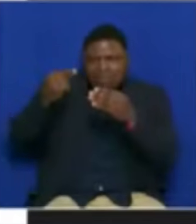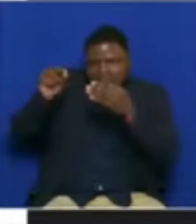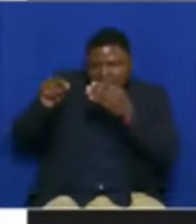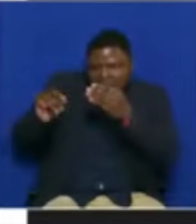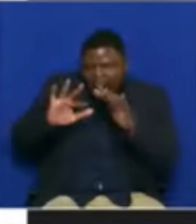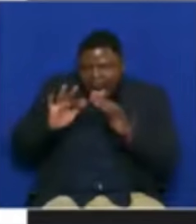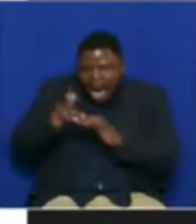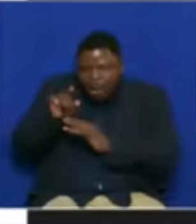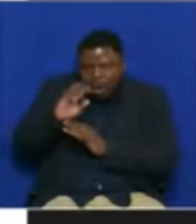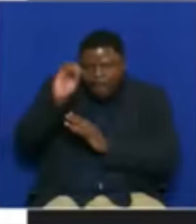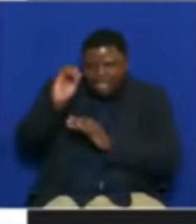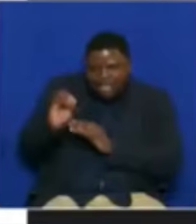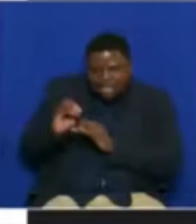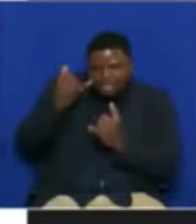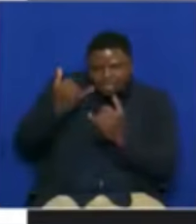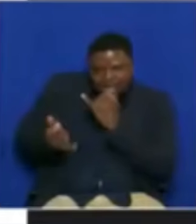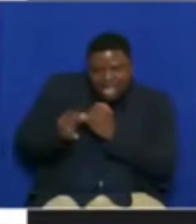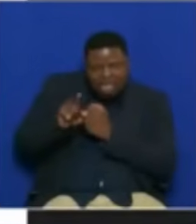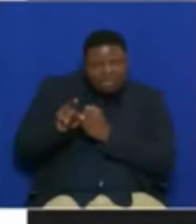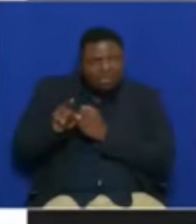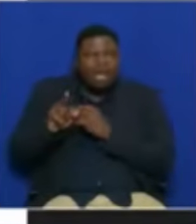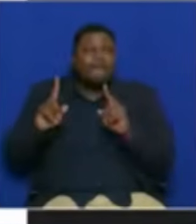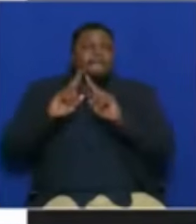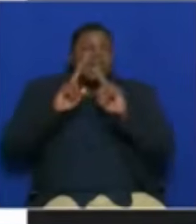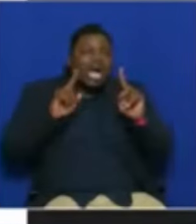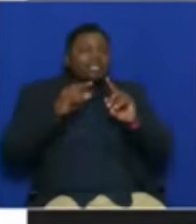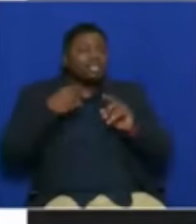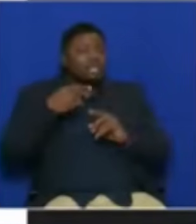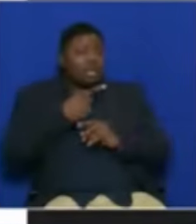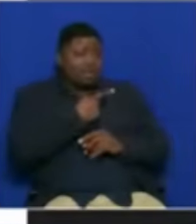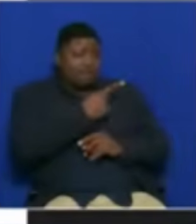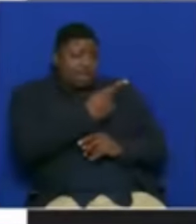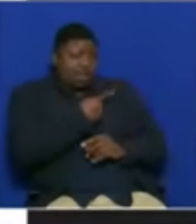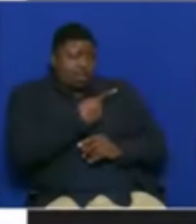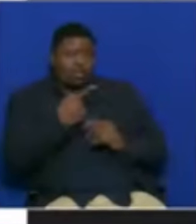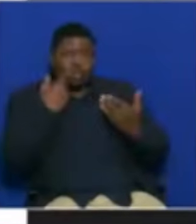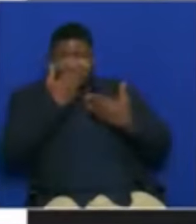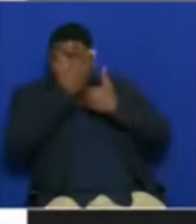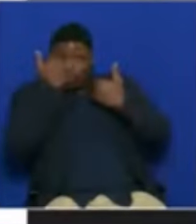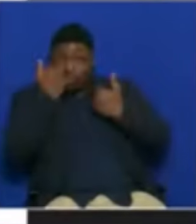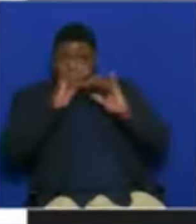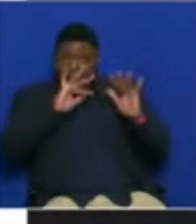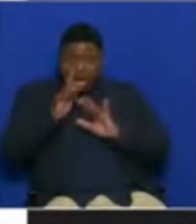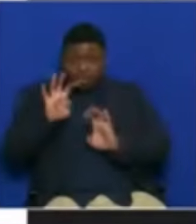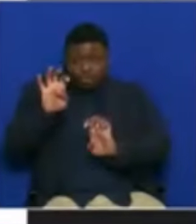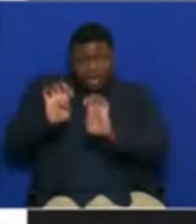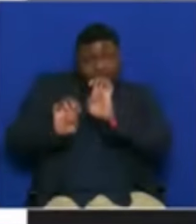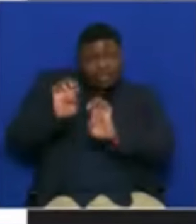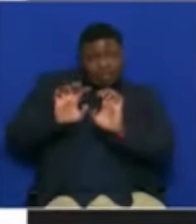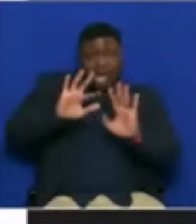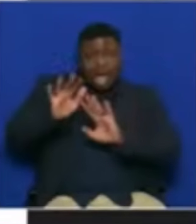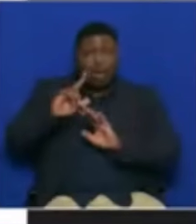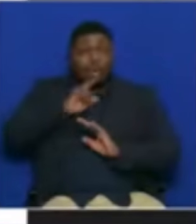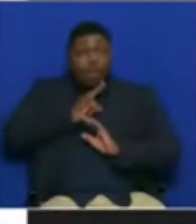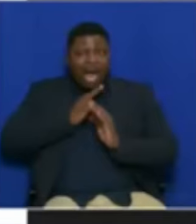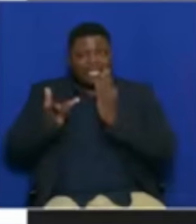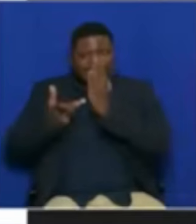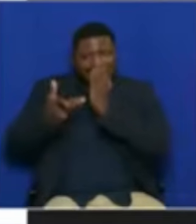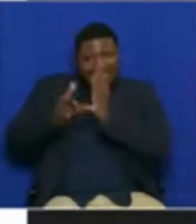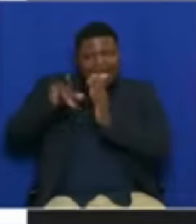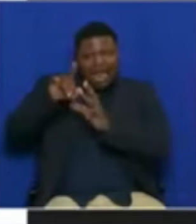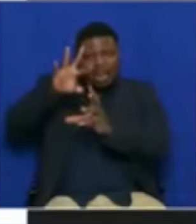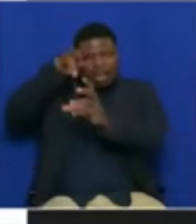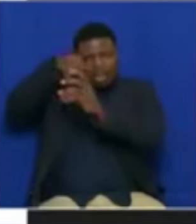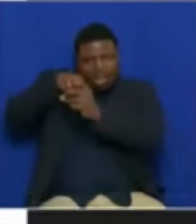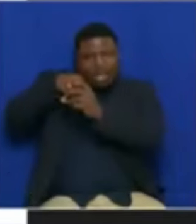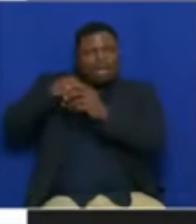and I know nothing about how to assess answers to these technical questions. That's my problem. When you